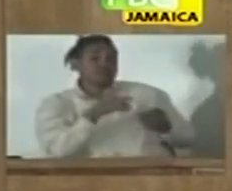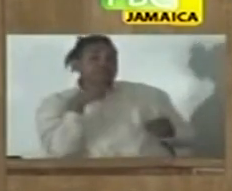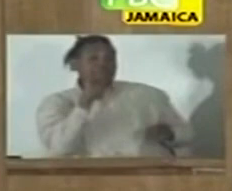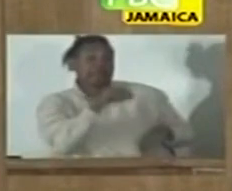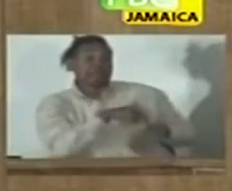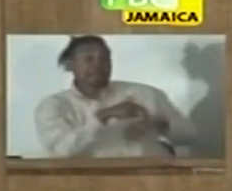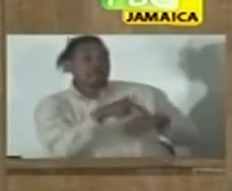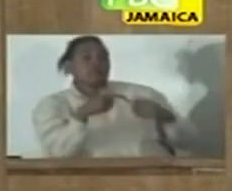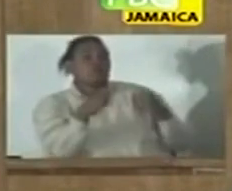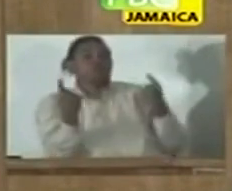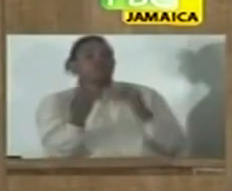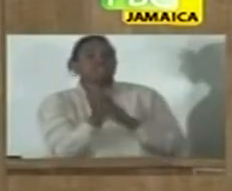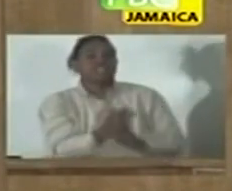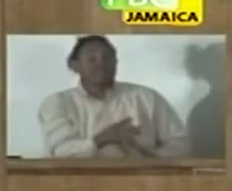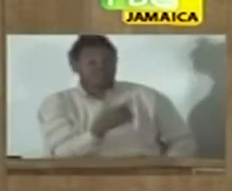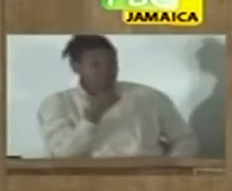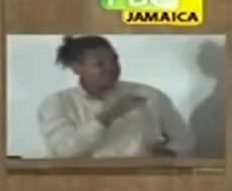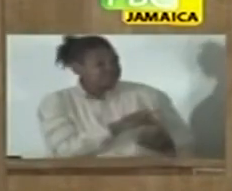leader.